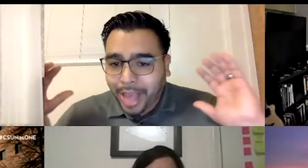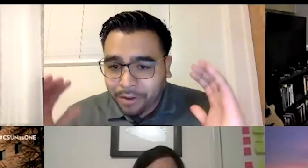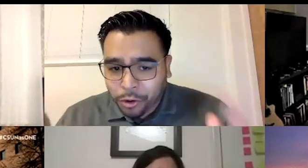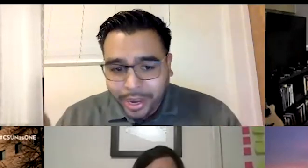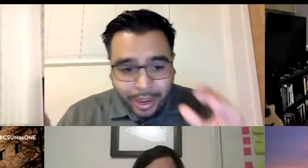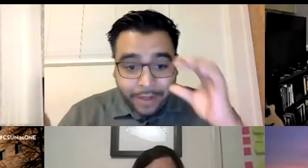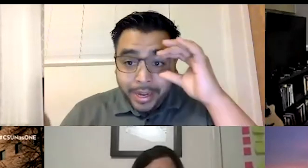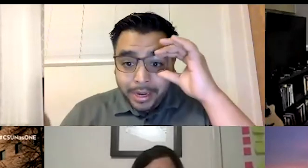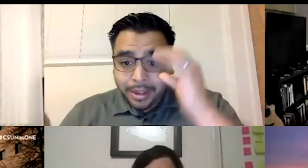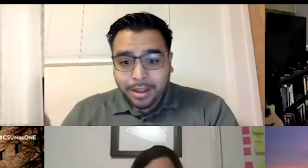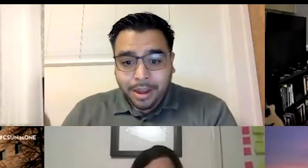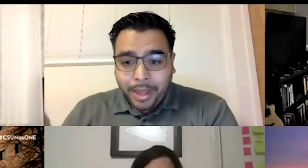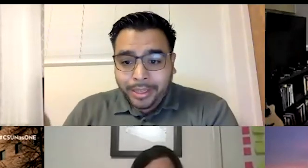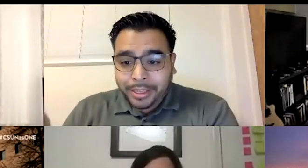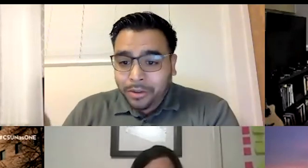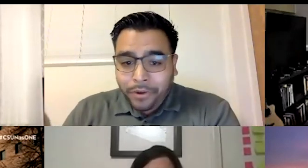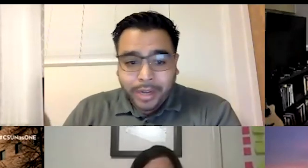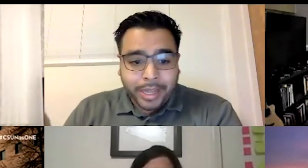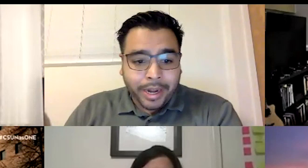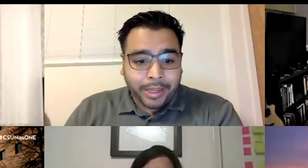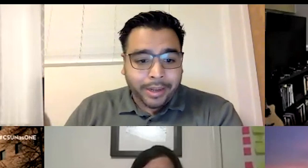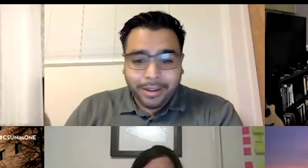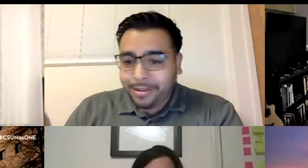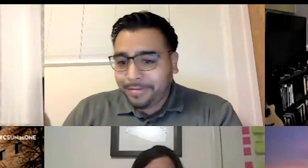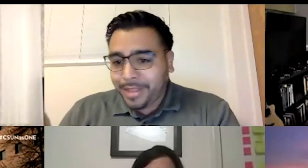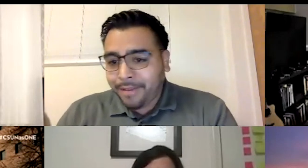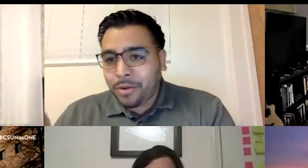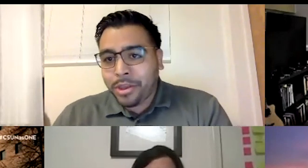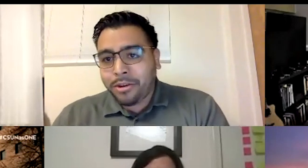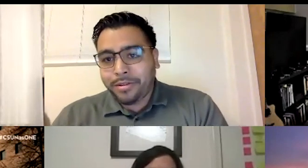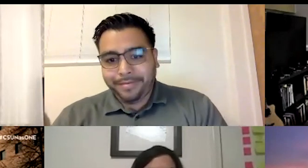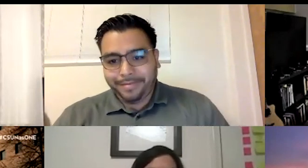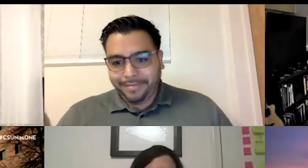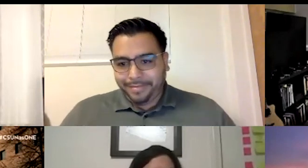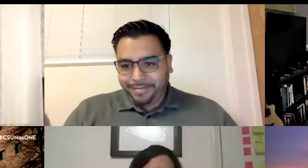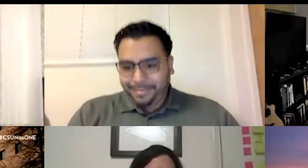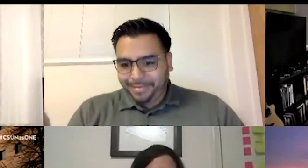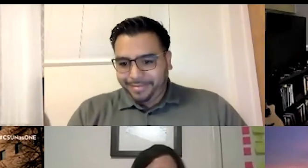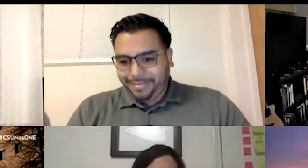Have a great evening, and don't forget to stay connected. Have a good one, y'all.